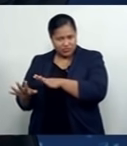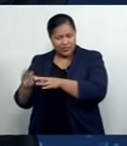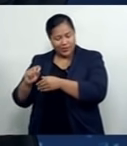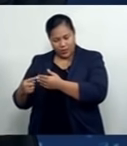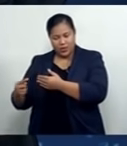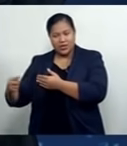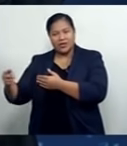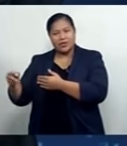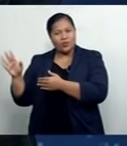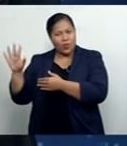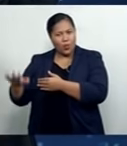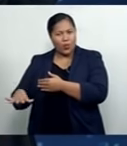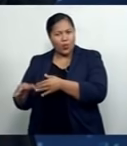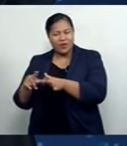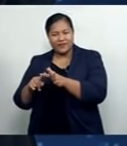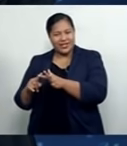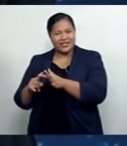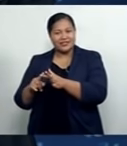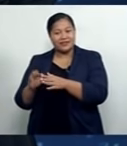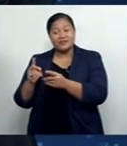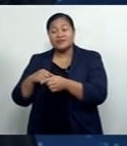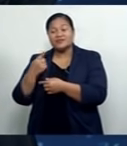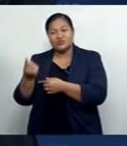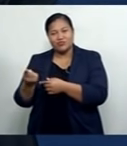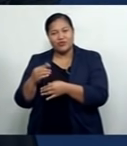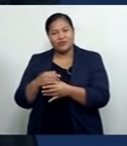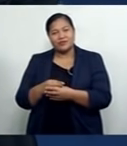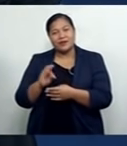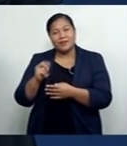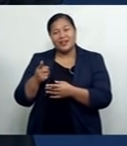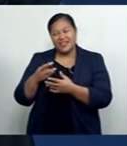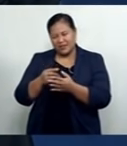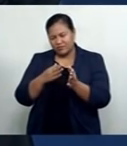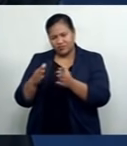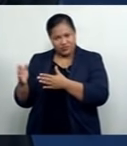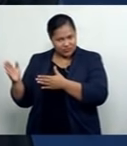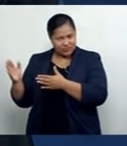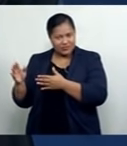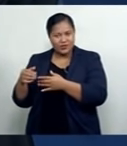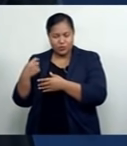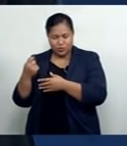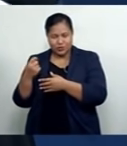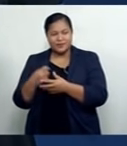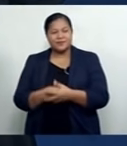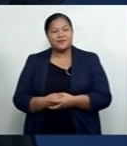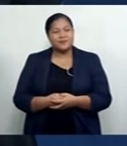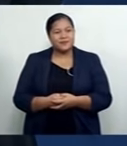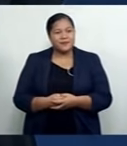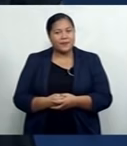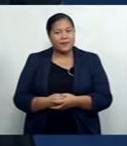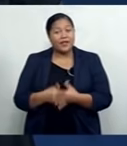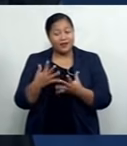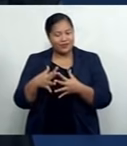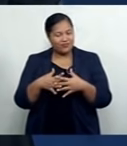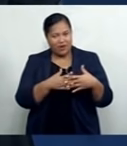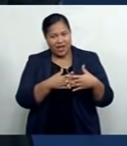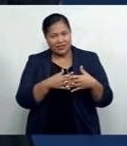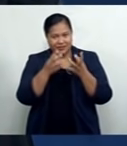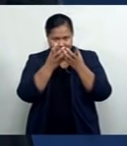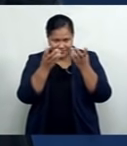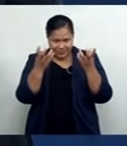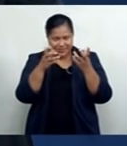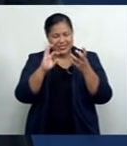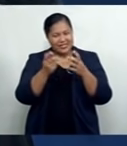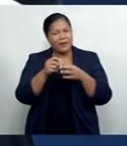continue affecting the eastern parts till later tomorrow while gradually moving away from the group. Now to the west, cloudy periods